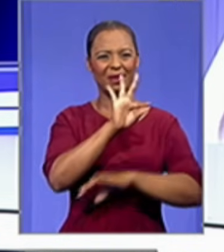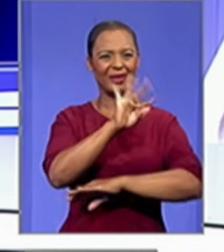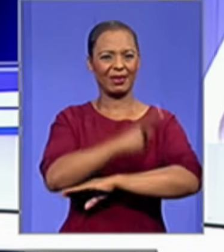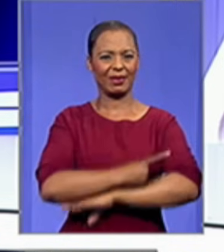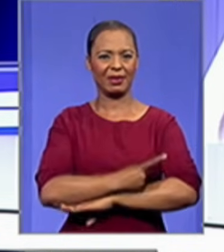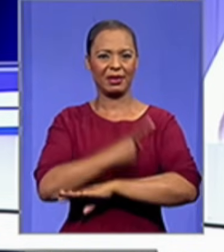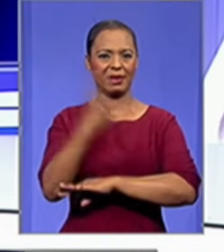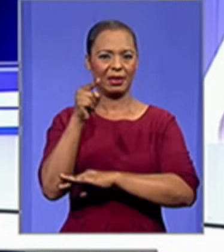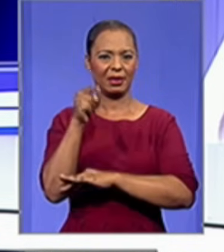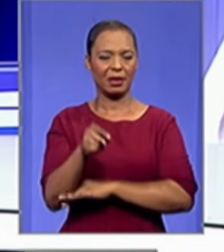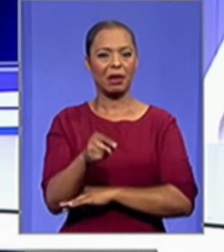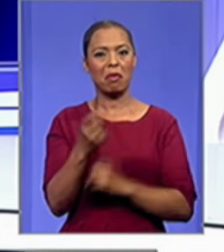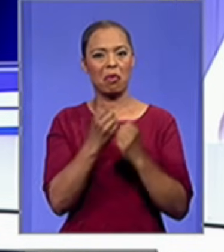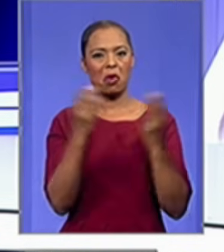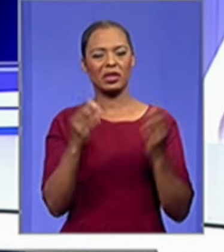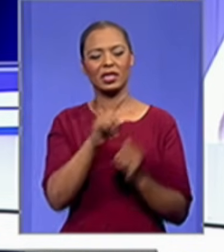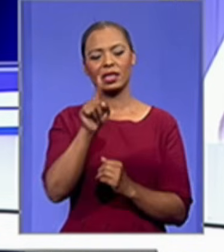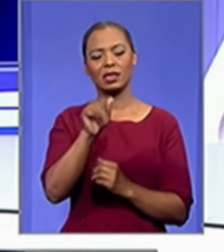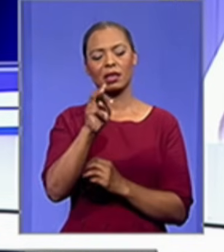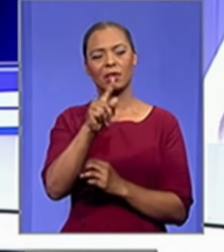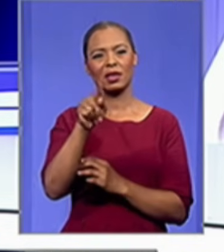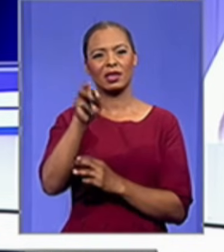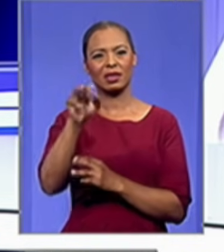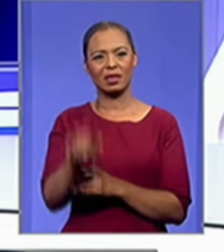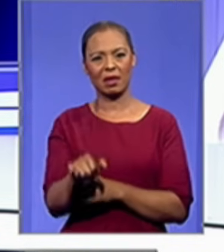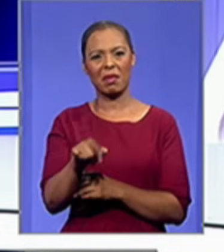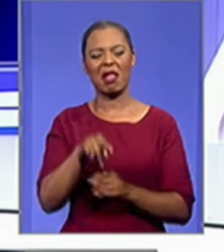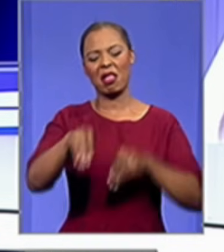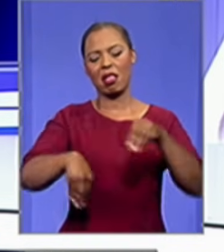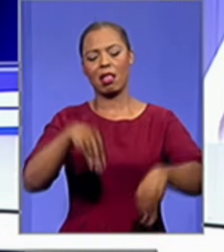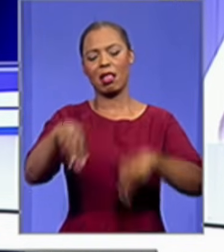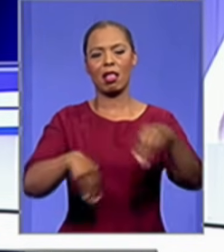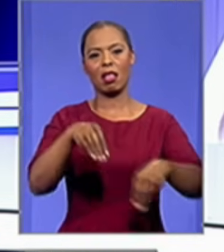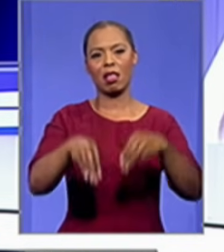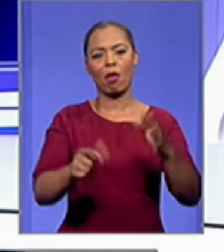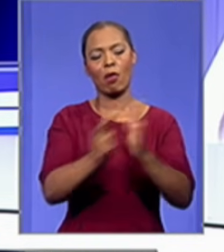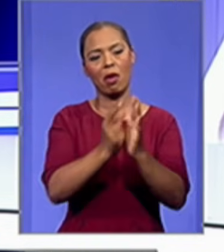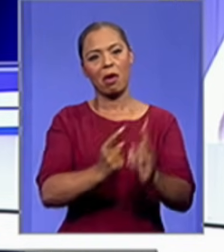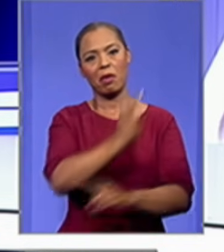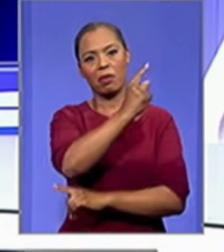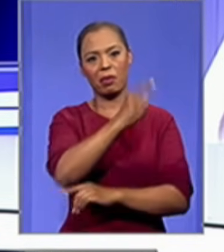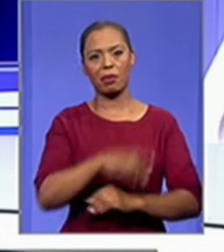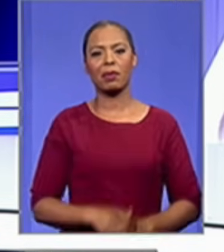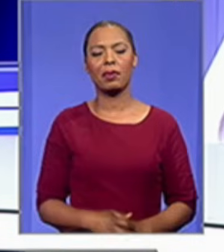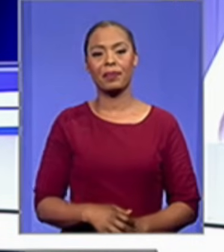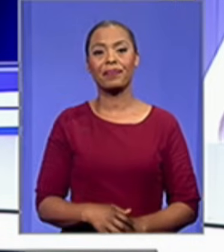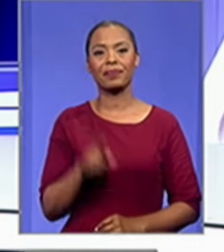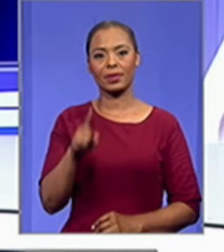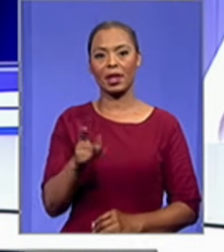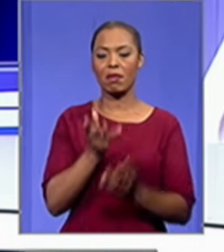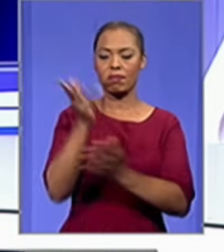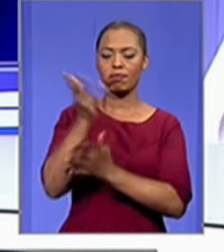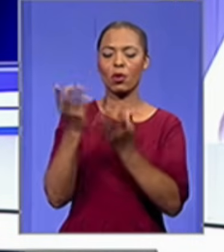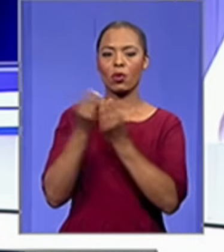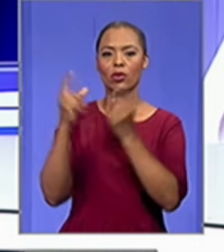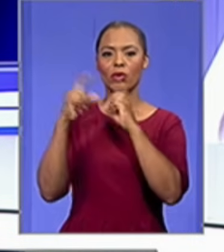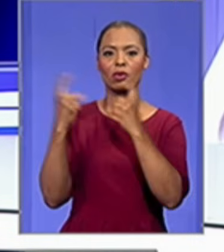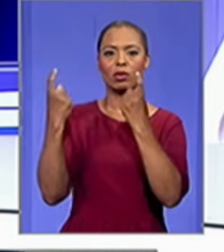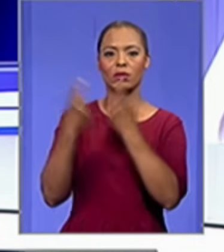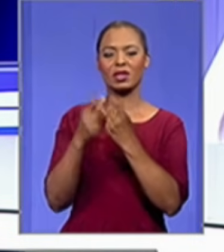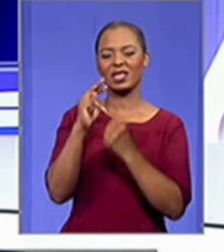bja borameepo bao ba sego molaong. Cele o be a bolela seo go latela dipoledišano le komiti phetiši ya bosetšhaba